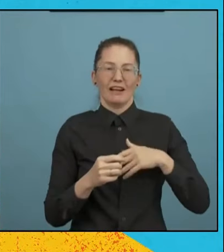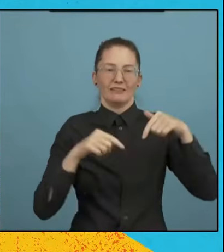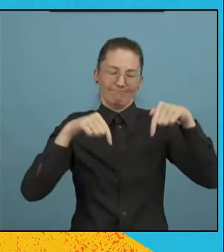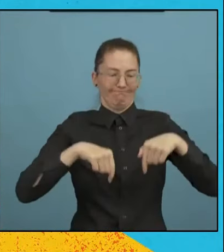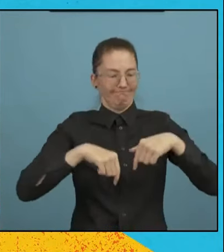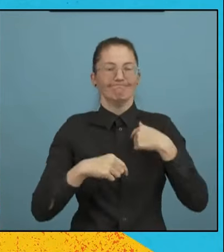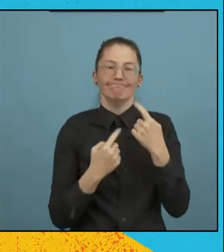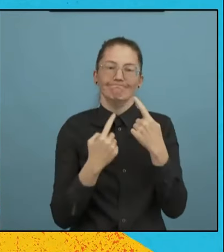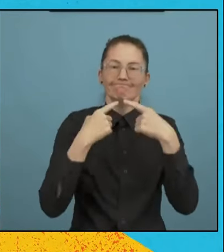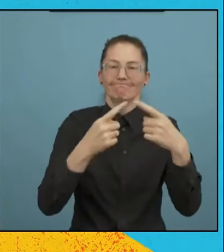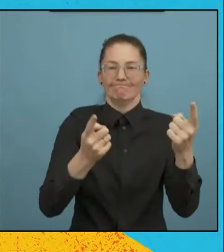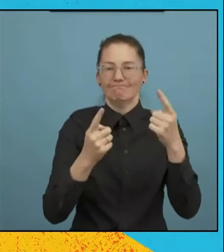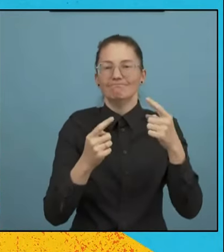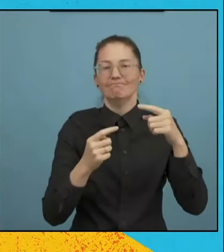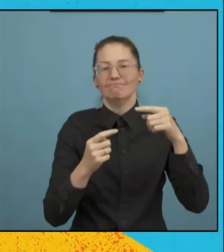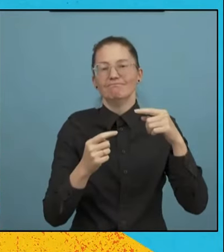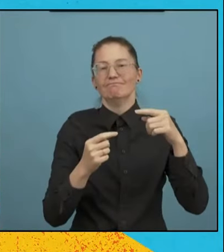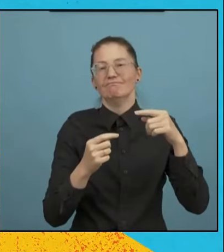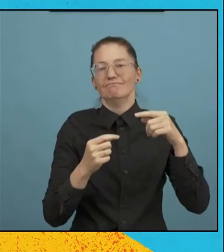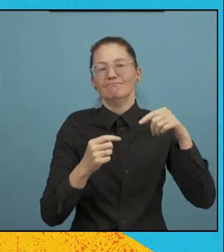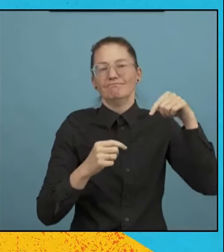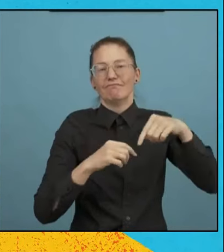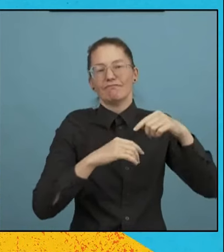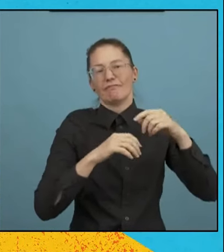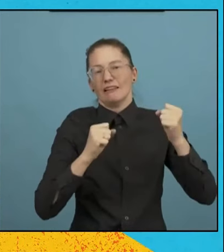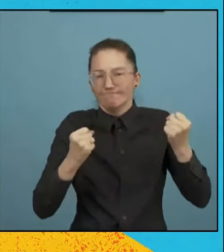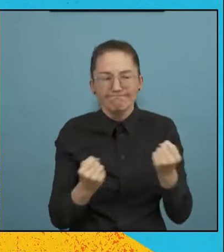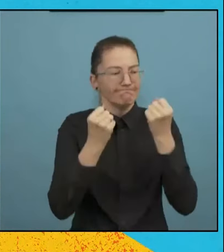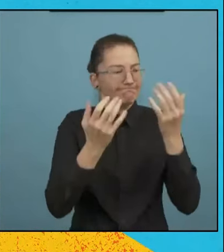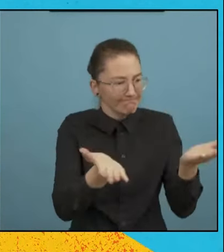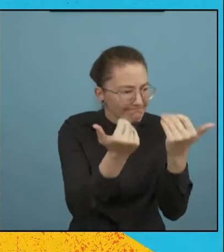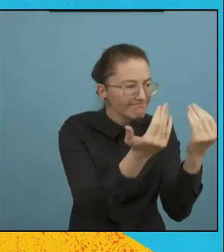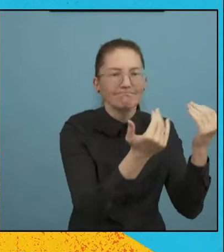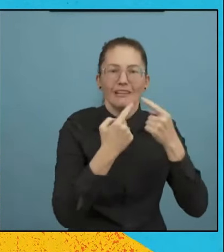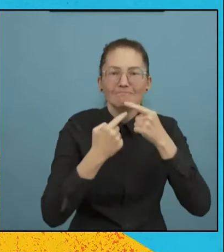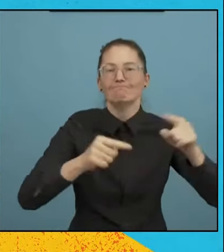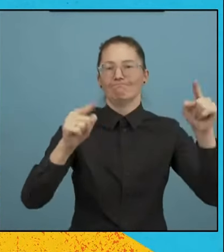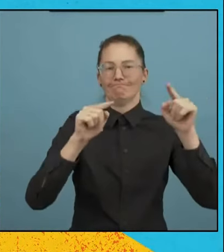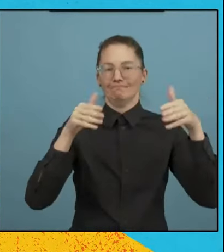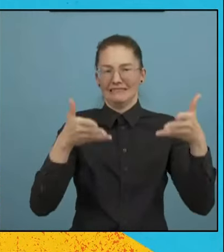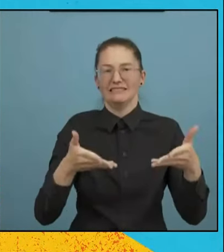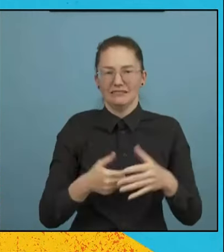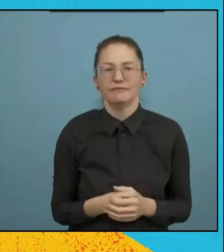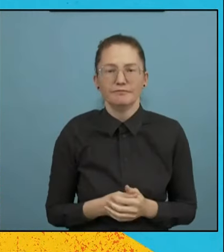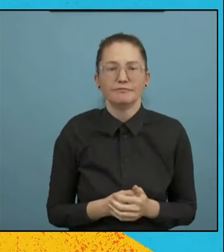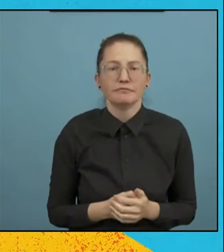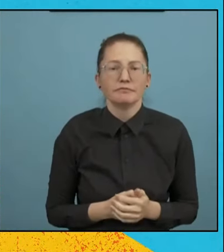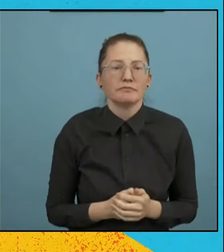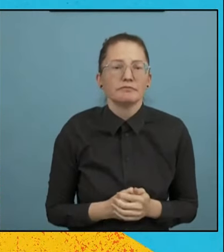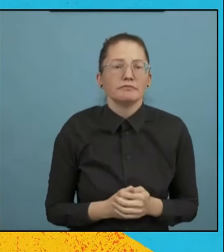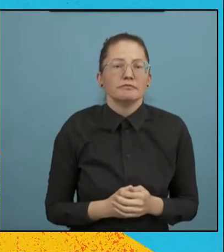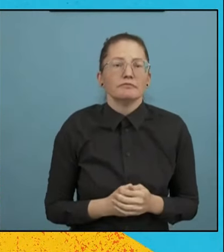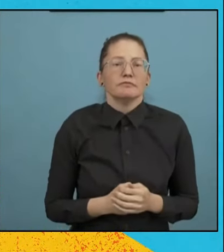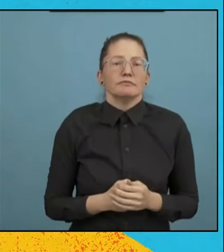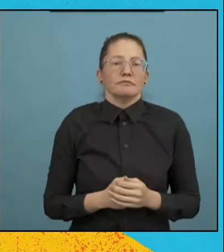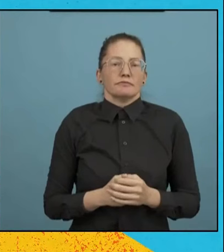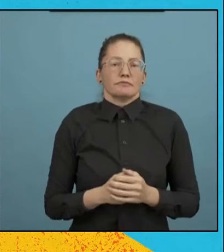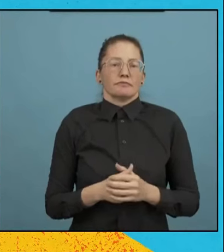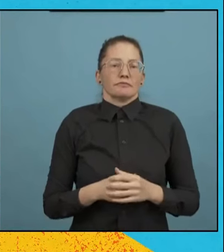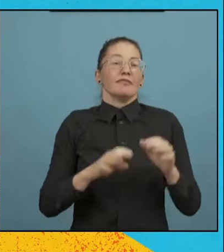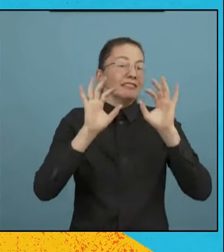creation, infrastructure development. They are leveraging and harnessing digital technologies for social inclusion. They are challenging